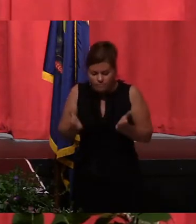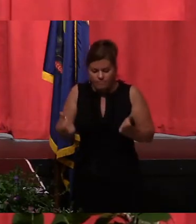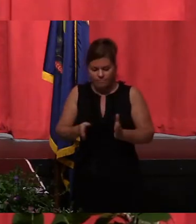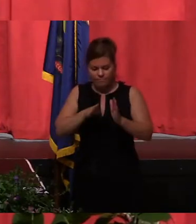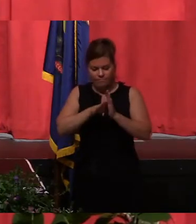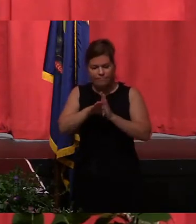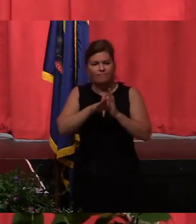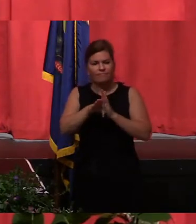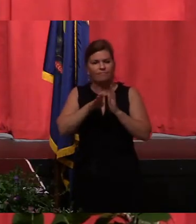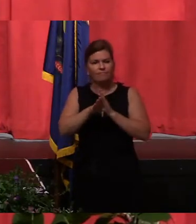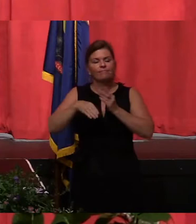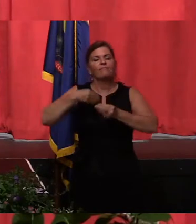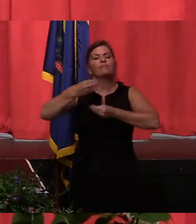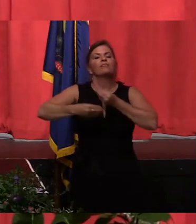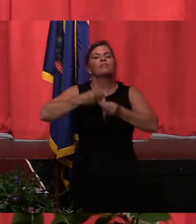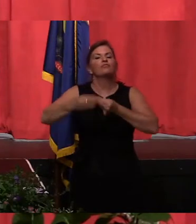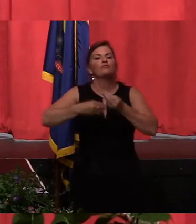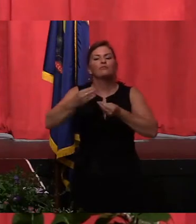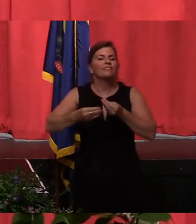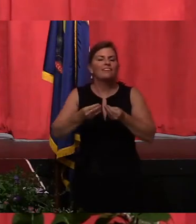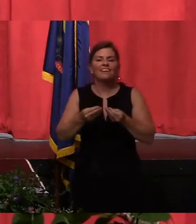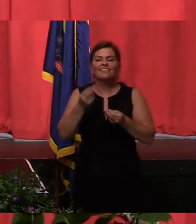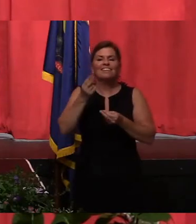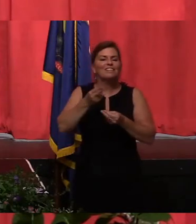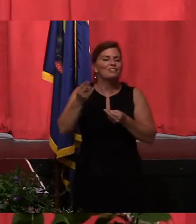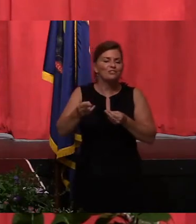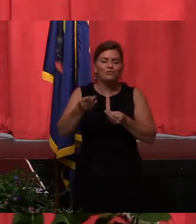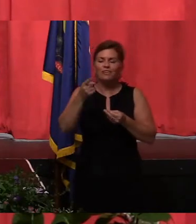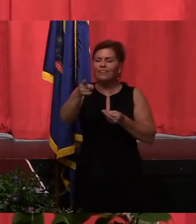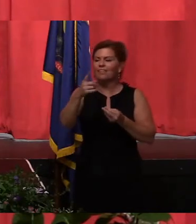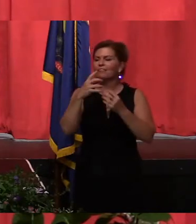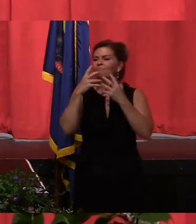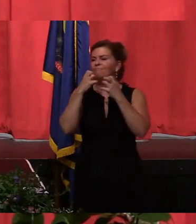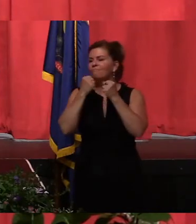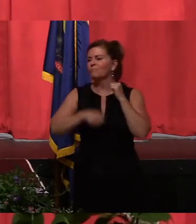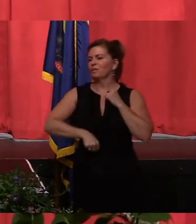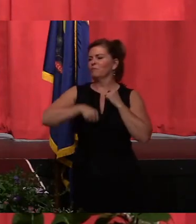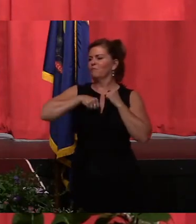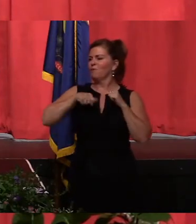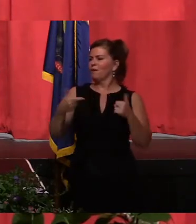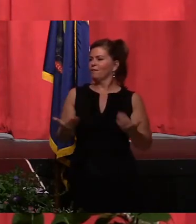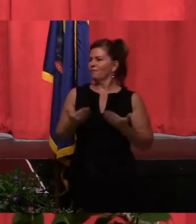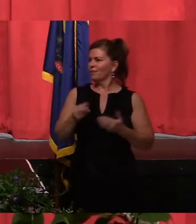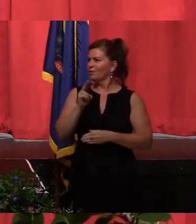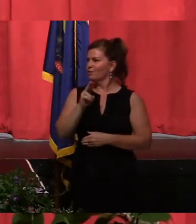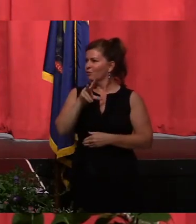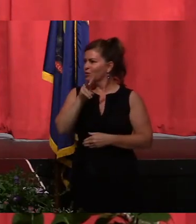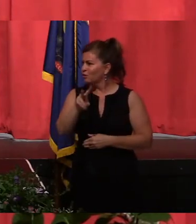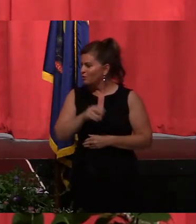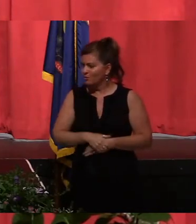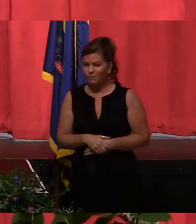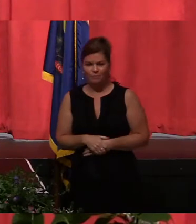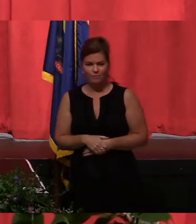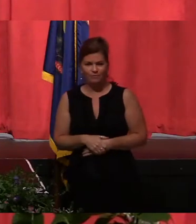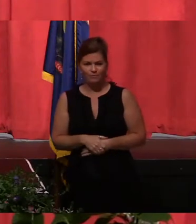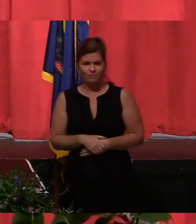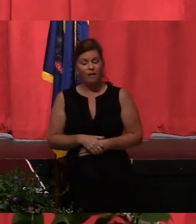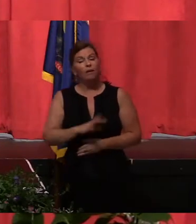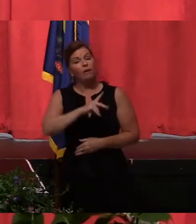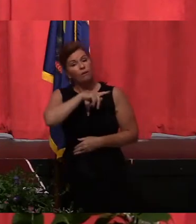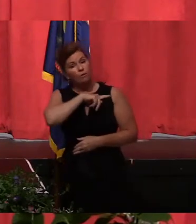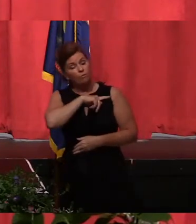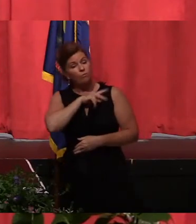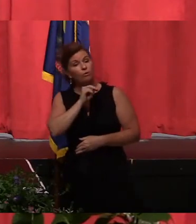that U32 High School can be proud of. On a personal note, we are both saying goodbye to U32